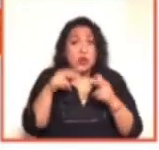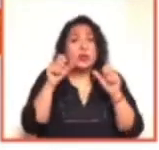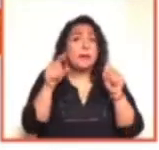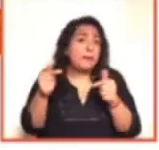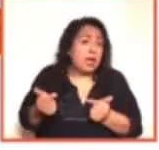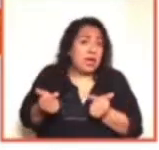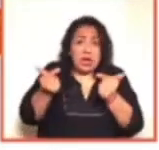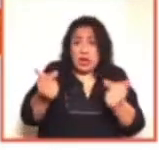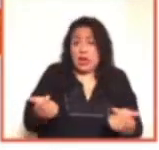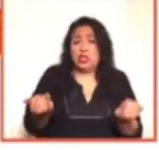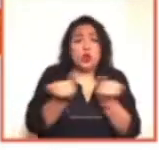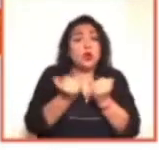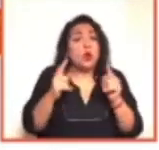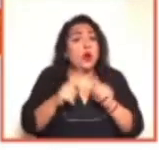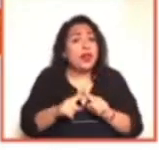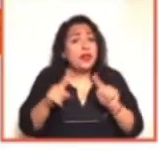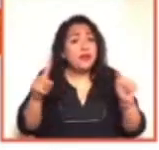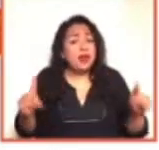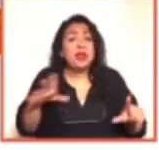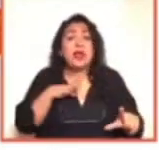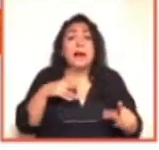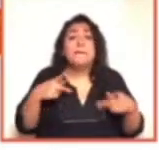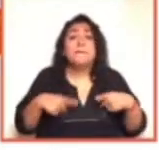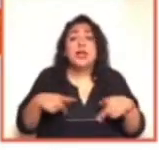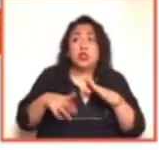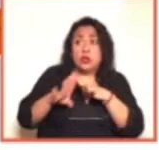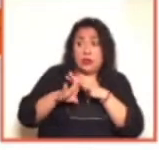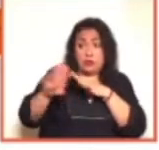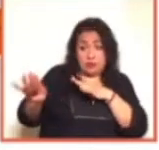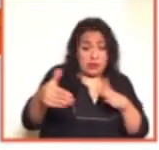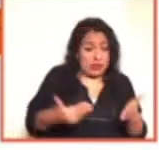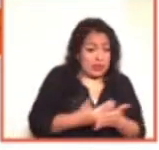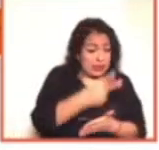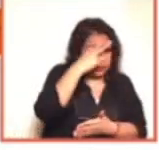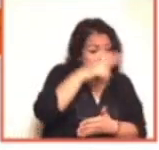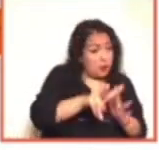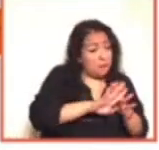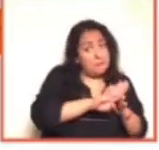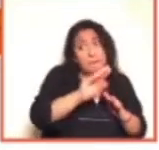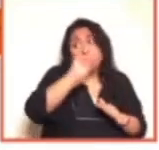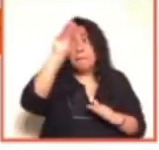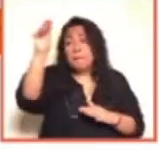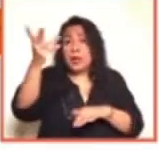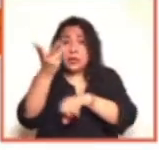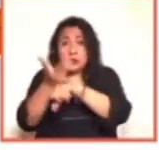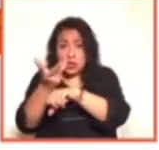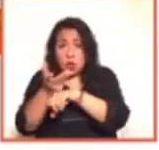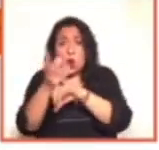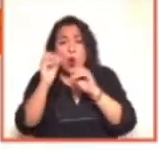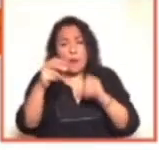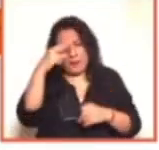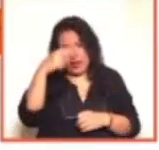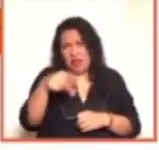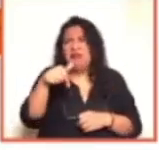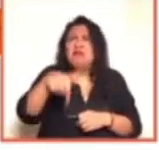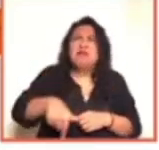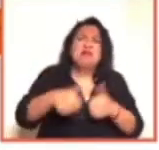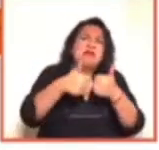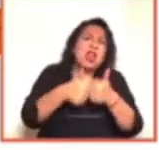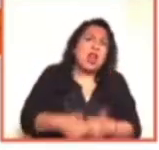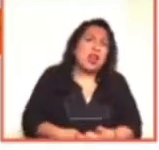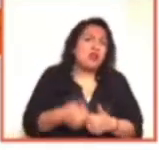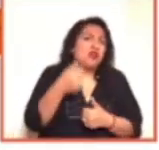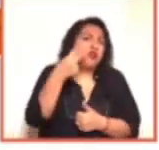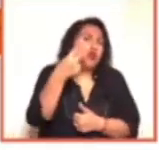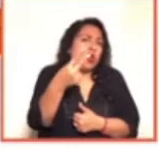have Mexican immigrants versus, you know, Mexicans who have been here 2-3 generations. We all